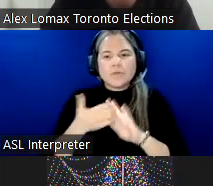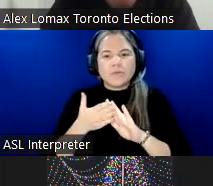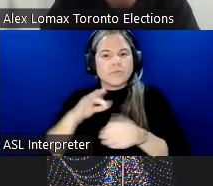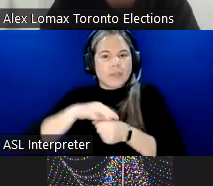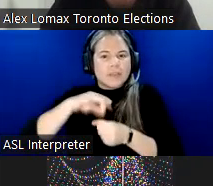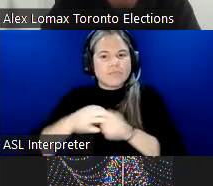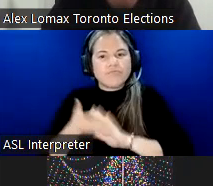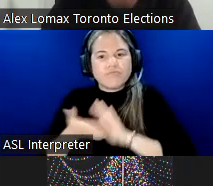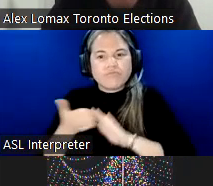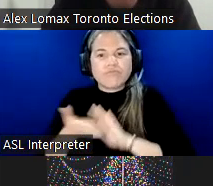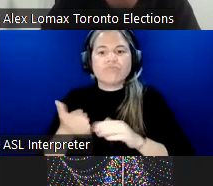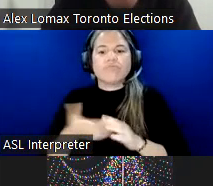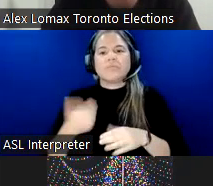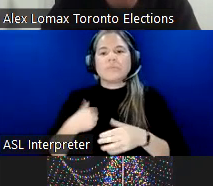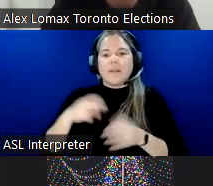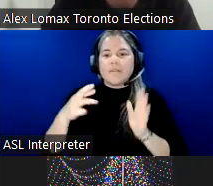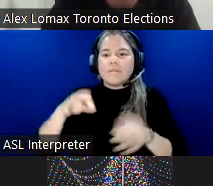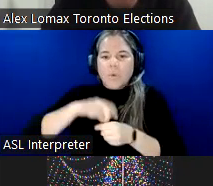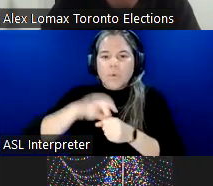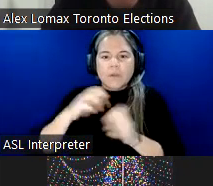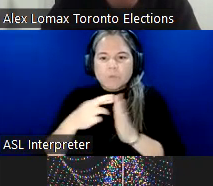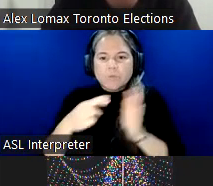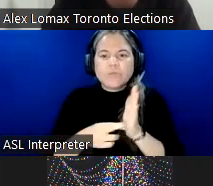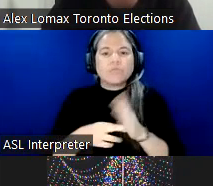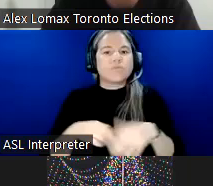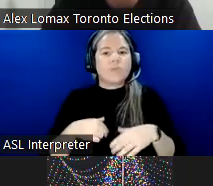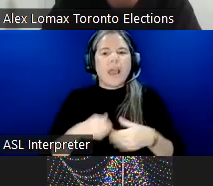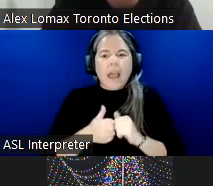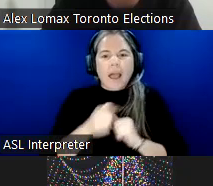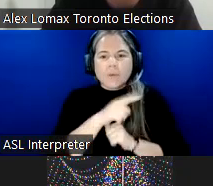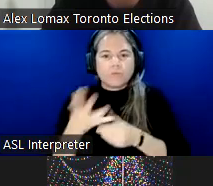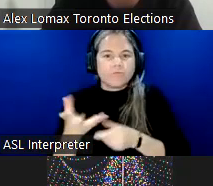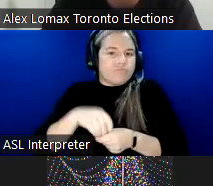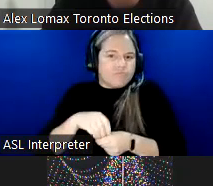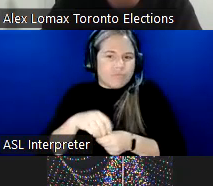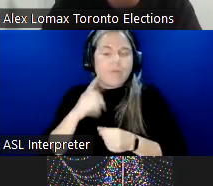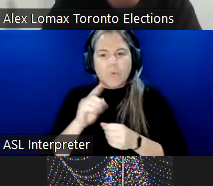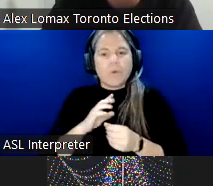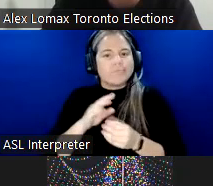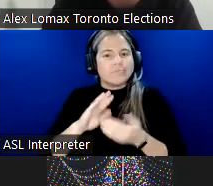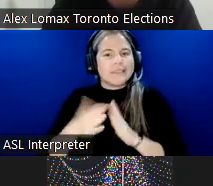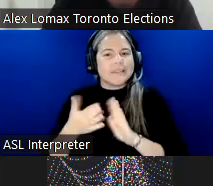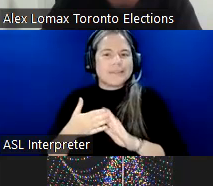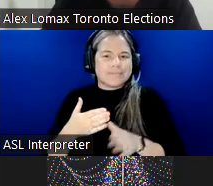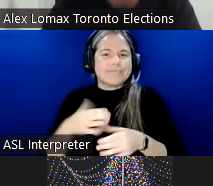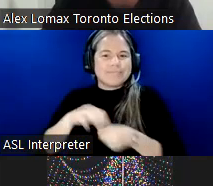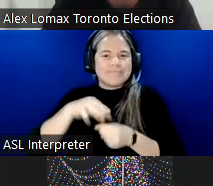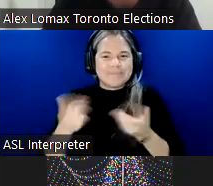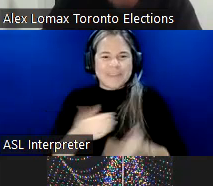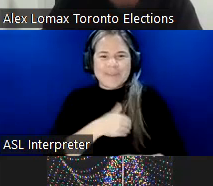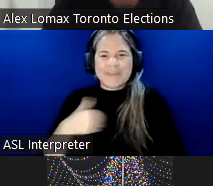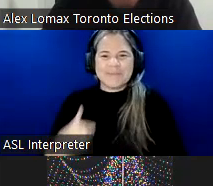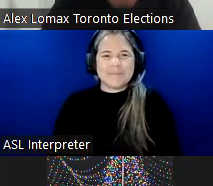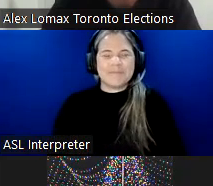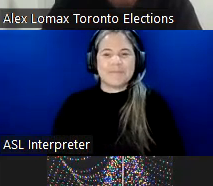guiding principles, voting rules and what you're voting for, and finally, how you can participate in local municipal elections in Toronto. Next slide,